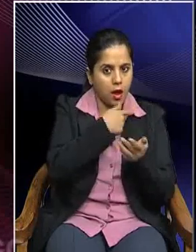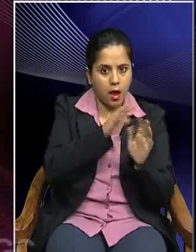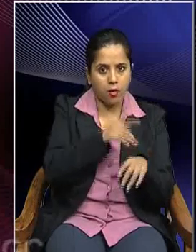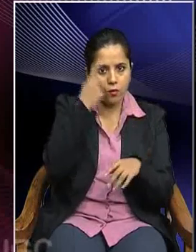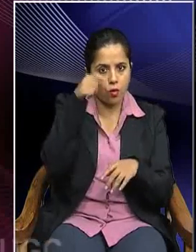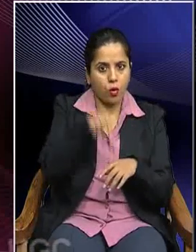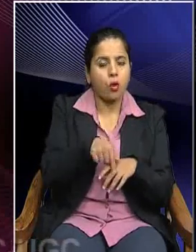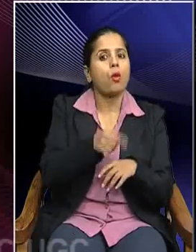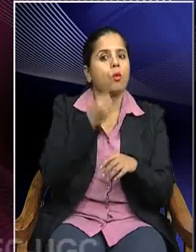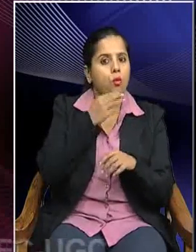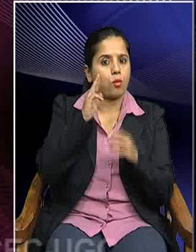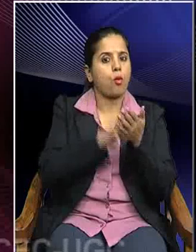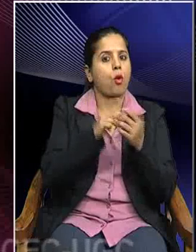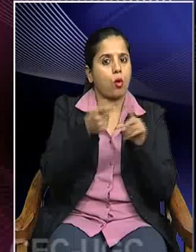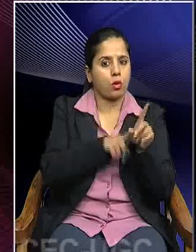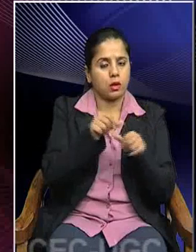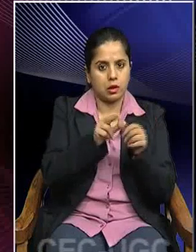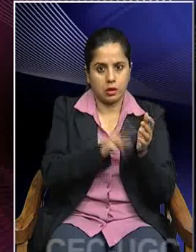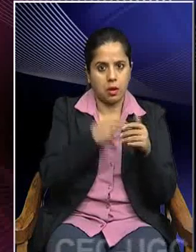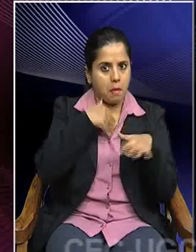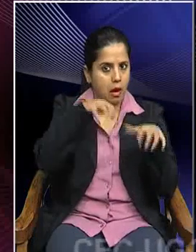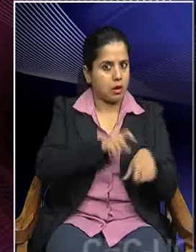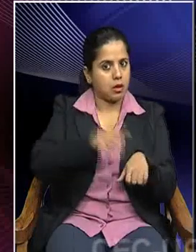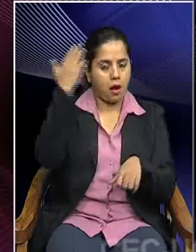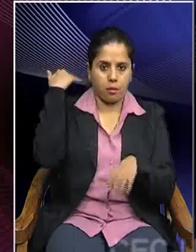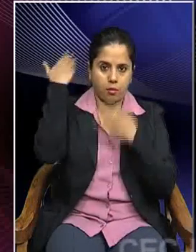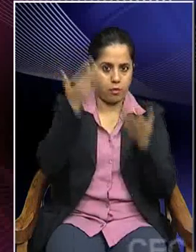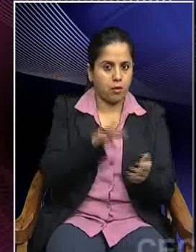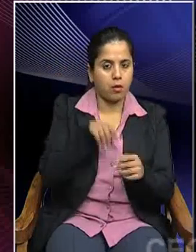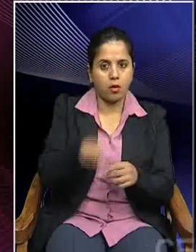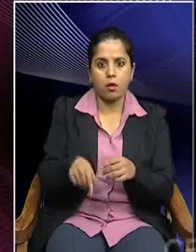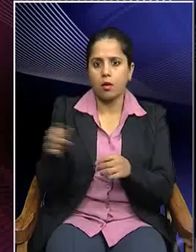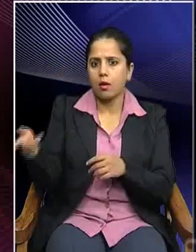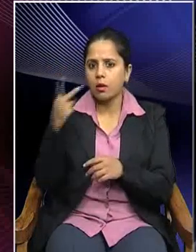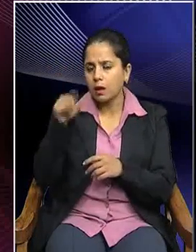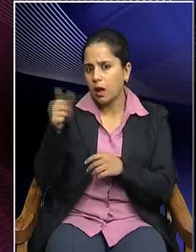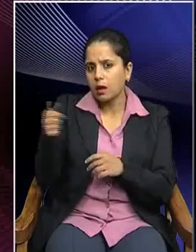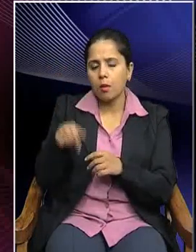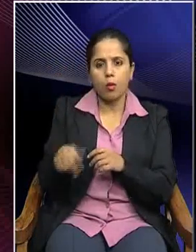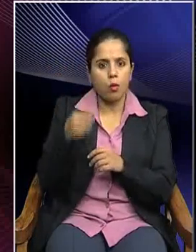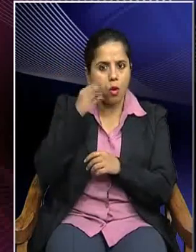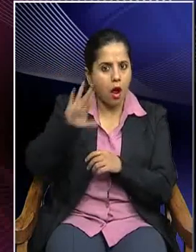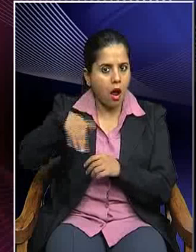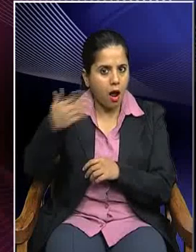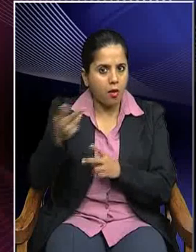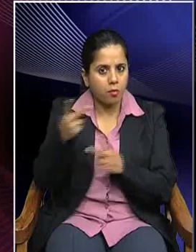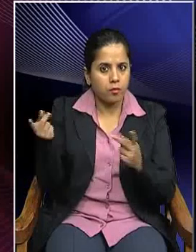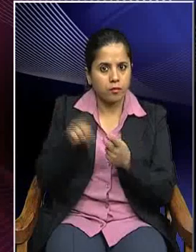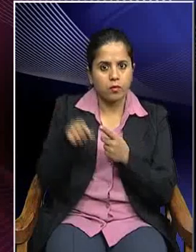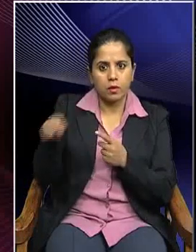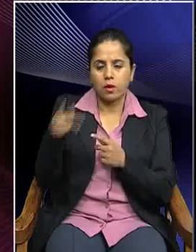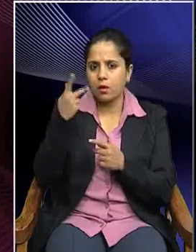the Mauryan period, then we find that the post-Mauryan material substratum